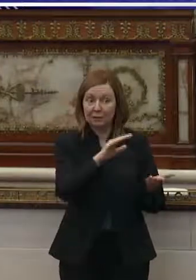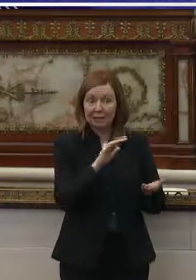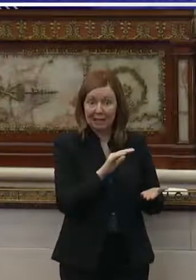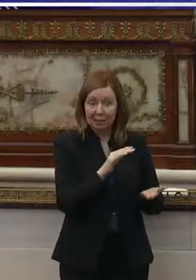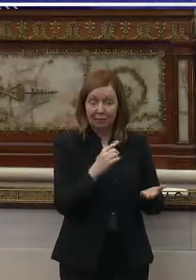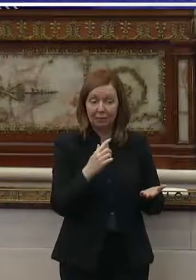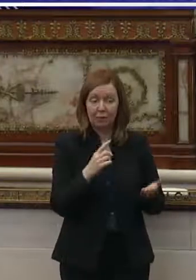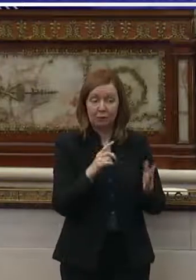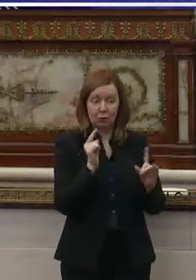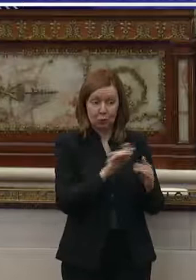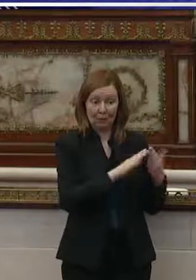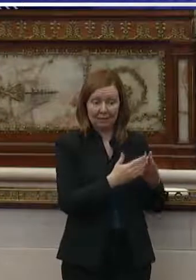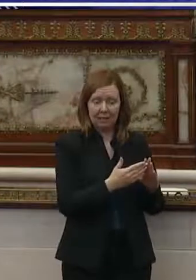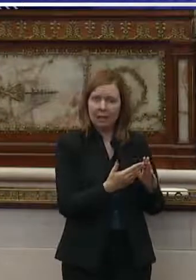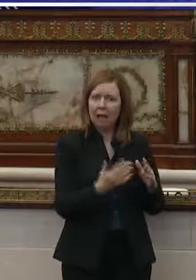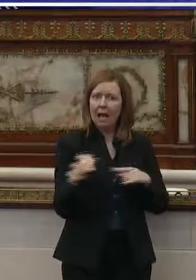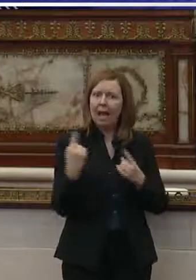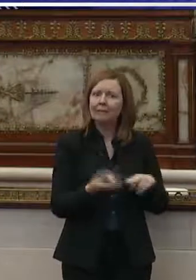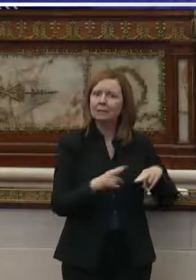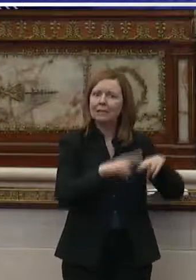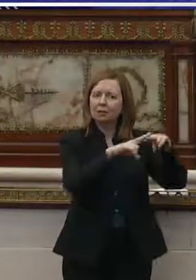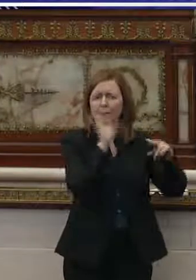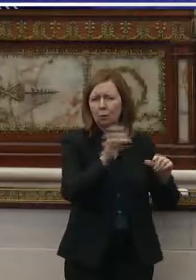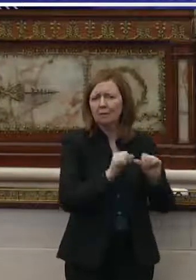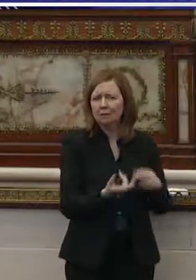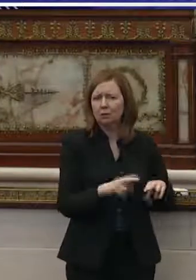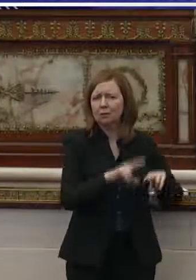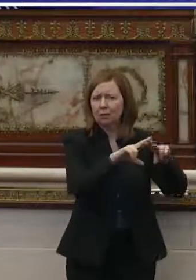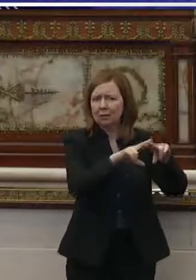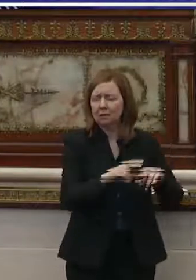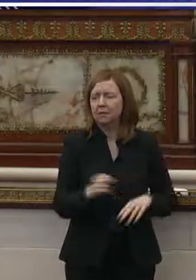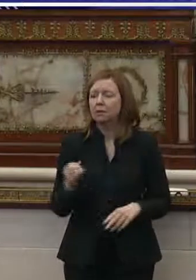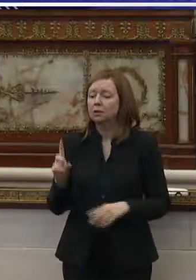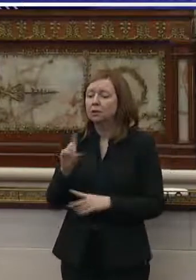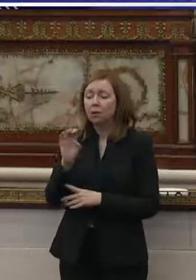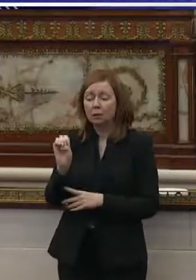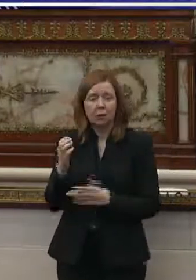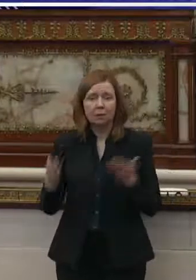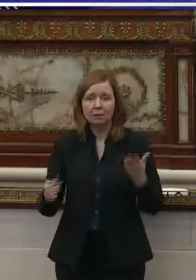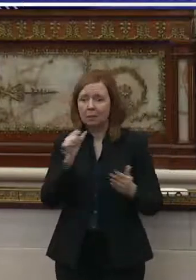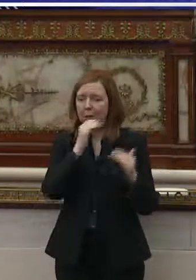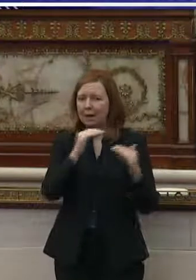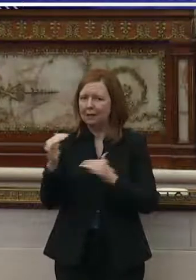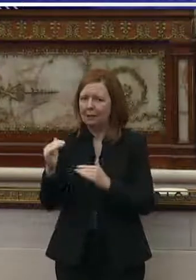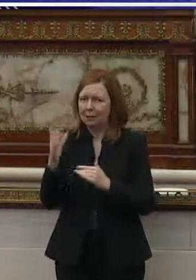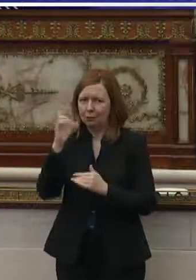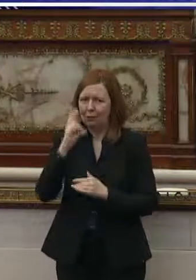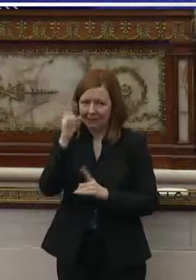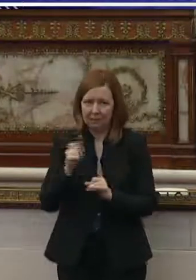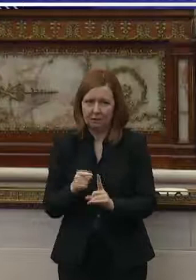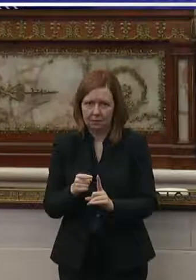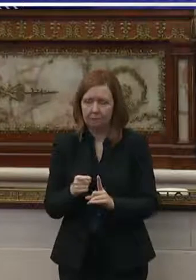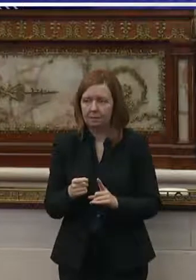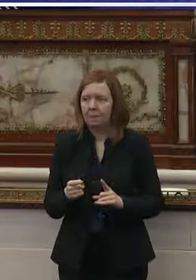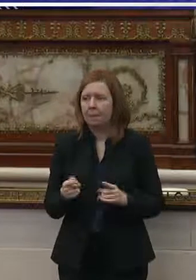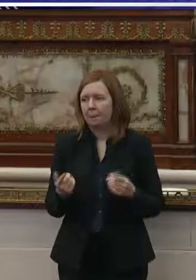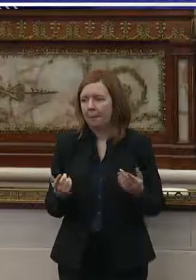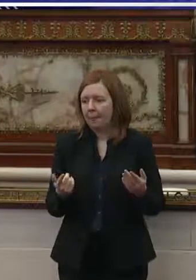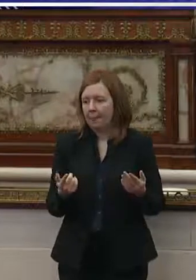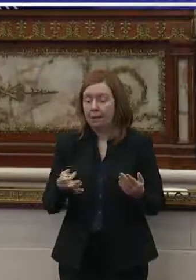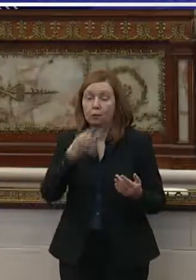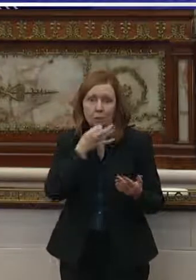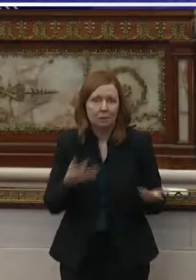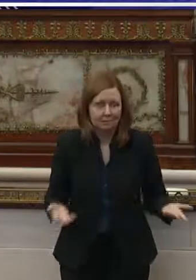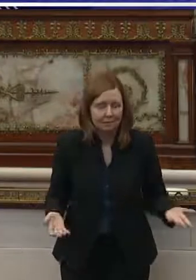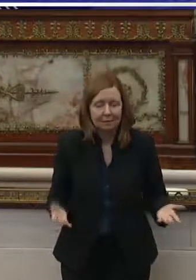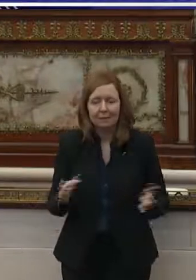receiving has been increasing, I anticipate it will continue to increase. So the doses may not be the limiting factor, very